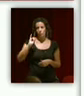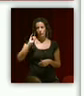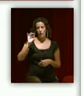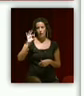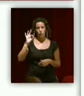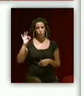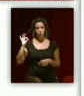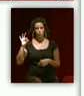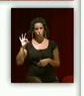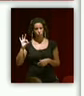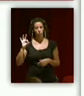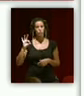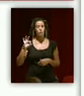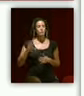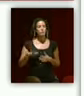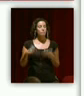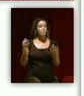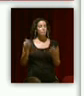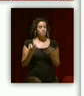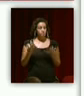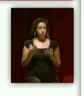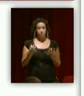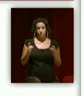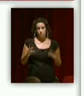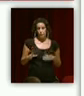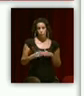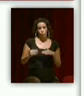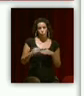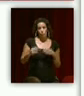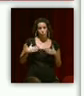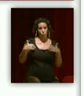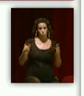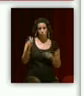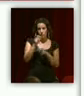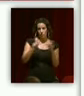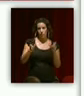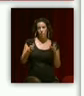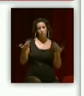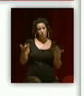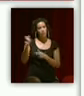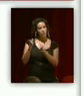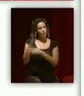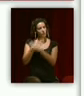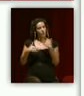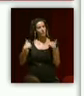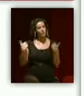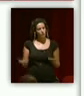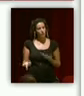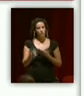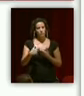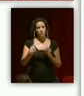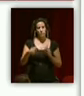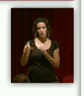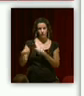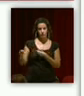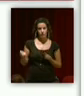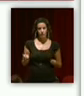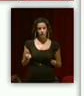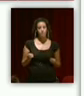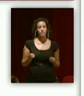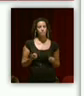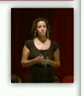Android operating systems, and any given user, including impaired people, we are